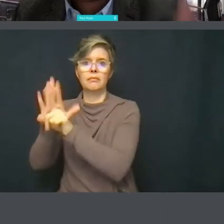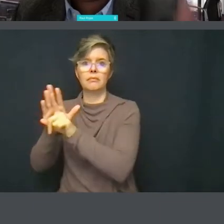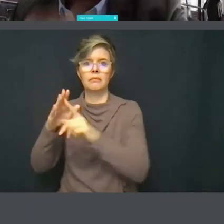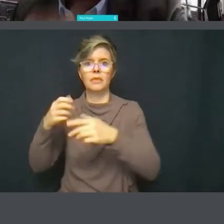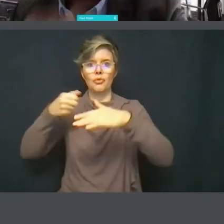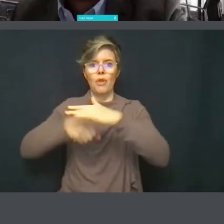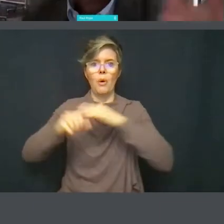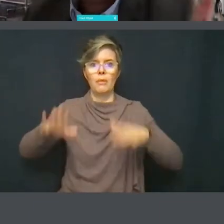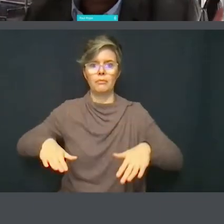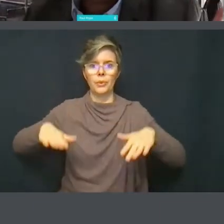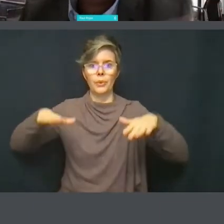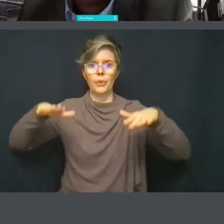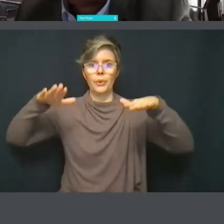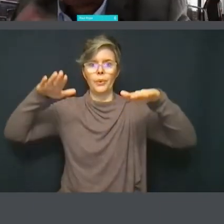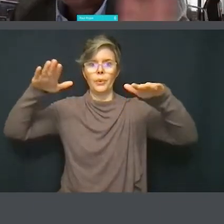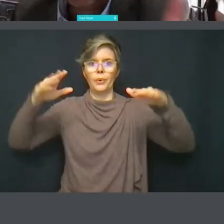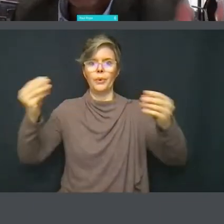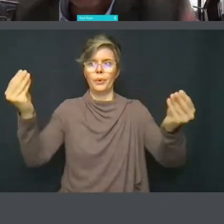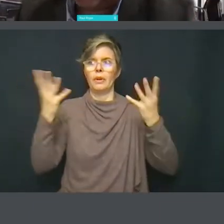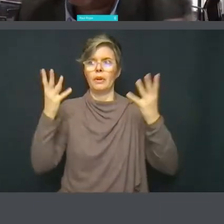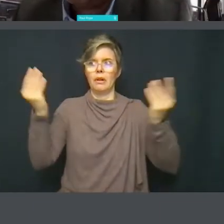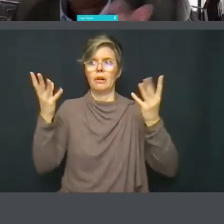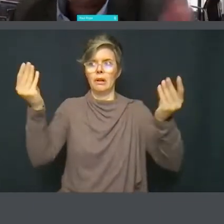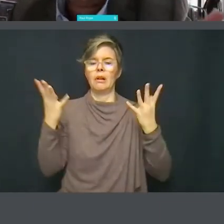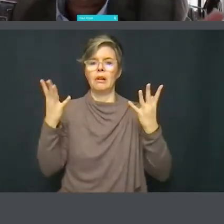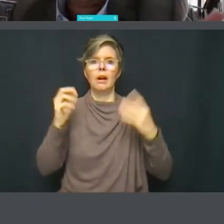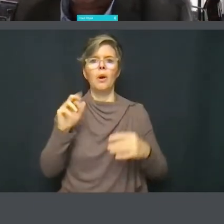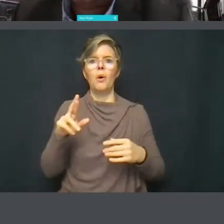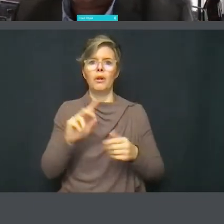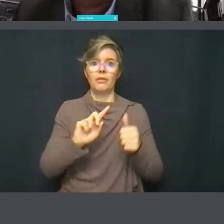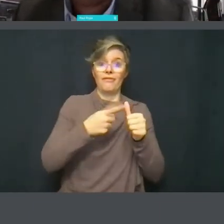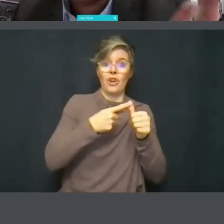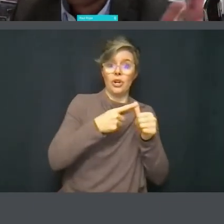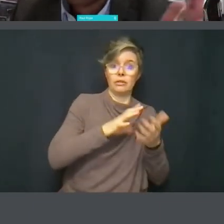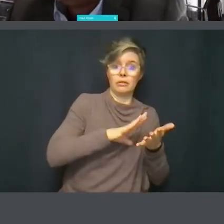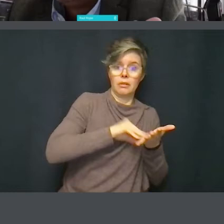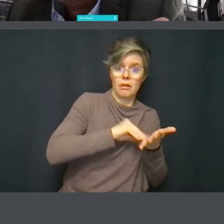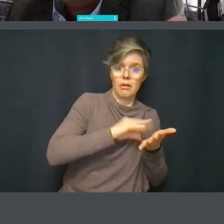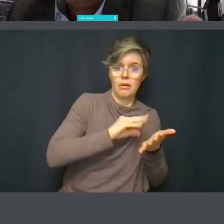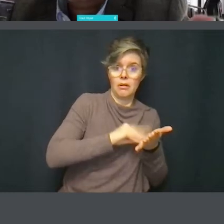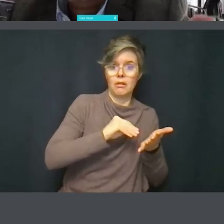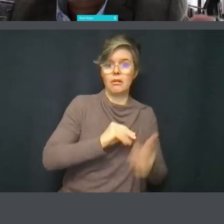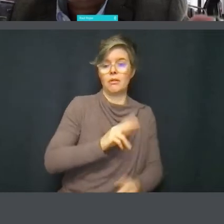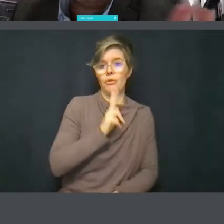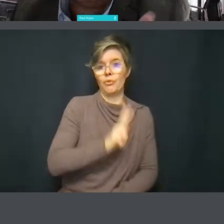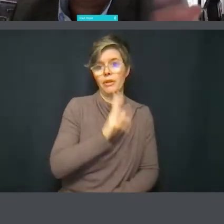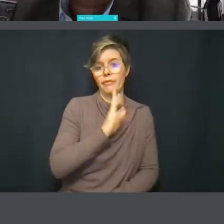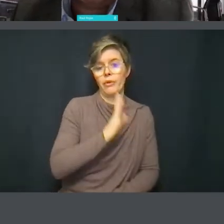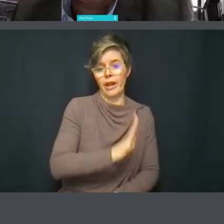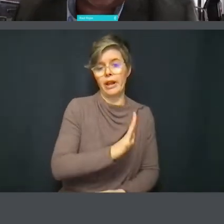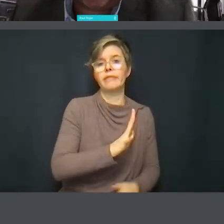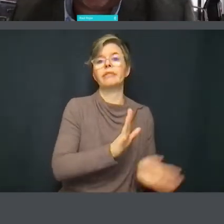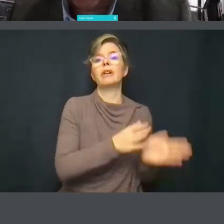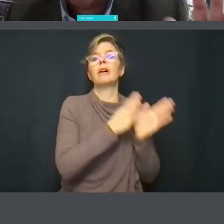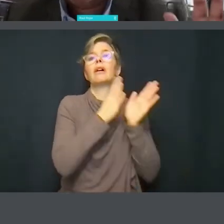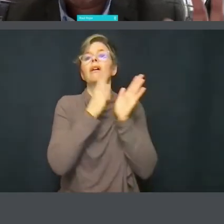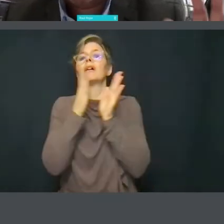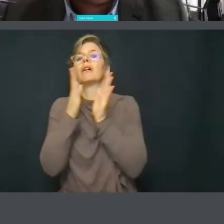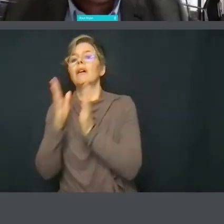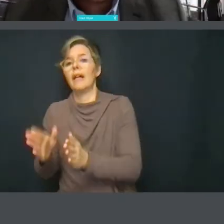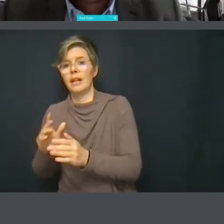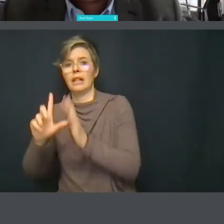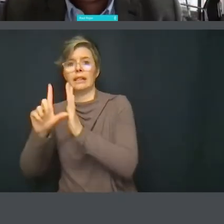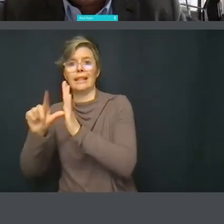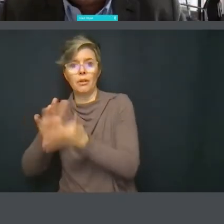English later in time, right? And a lot of times there's a differentiation as like when, right? If you learned it at 3 years or older, you're sequential, and if before, you're